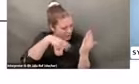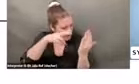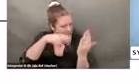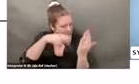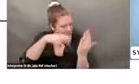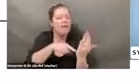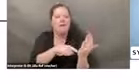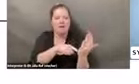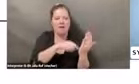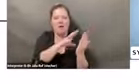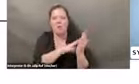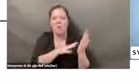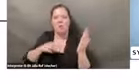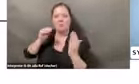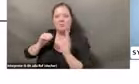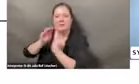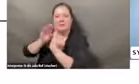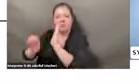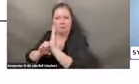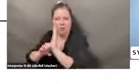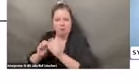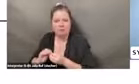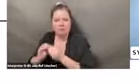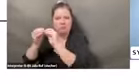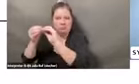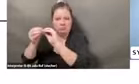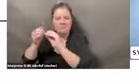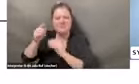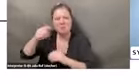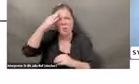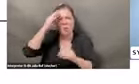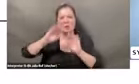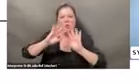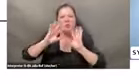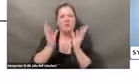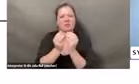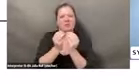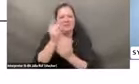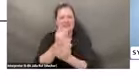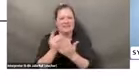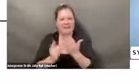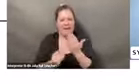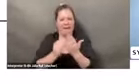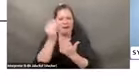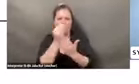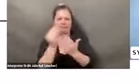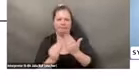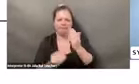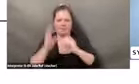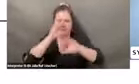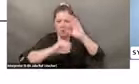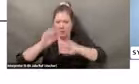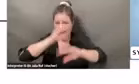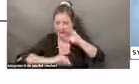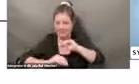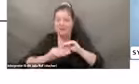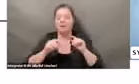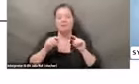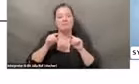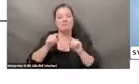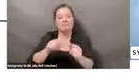it is widely known, the universal design for learning creates the space for flexible learning and inclusive